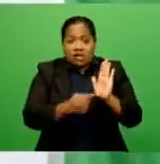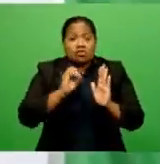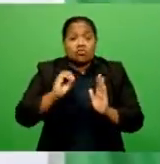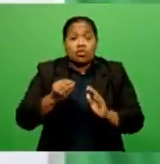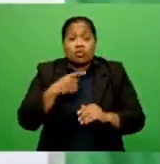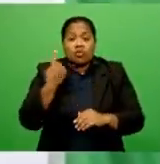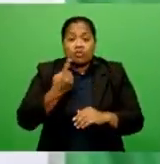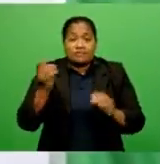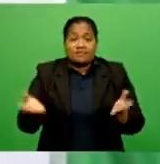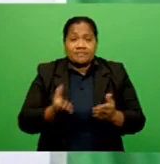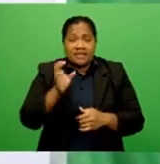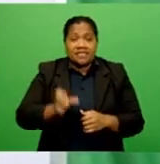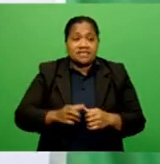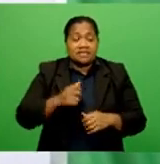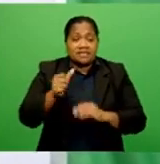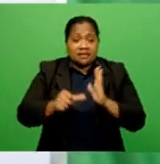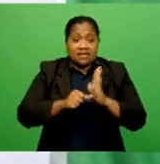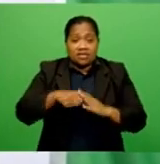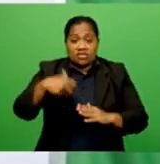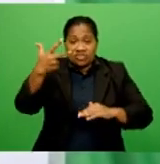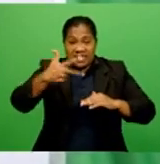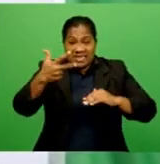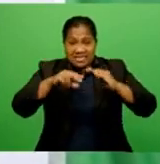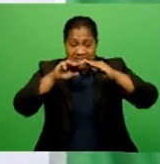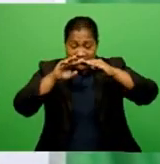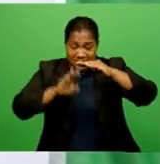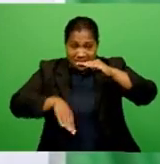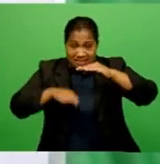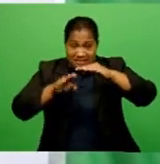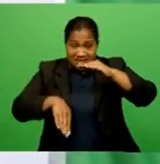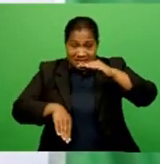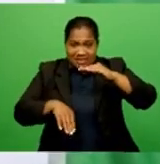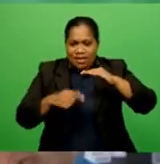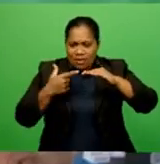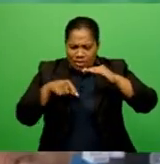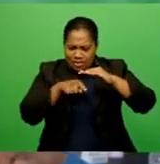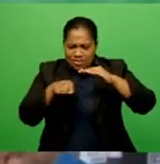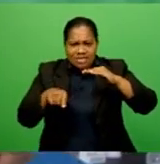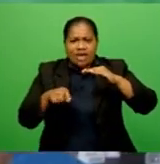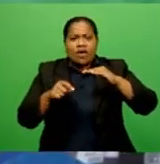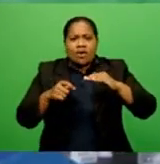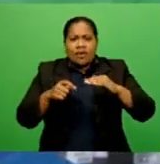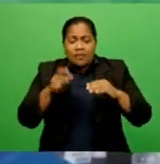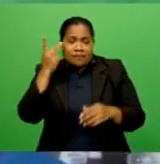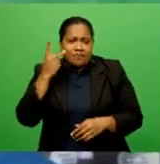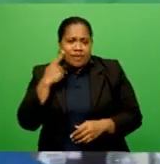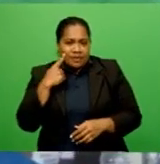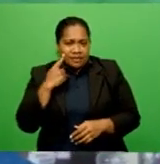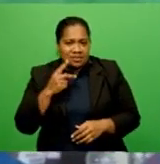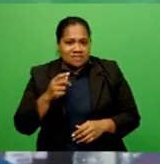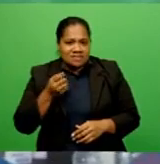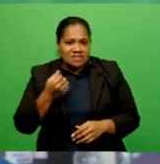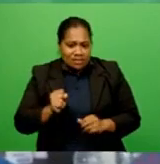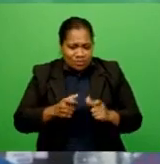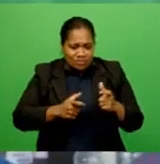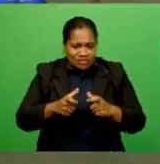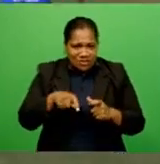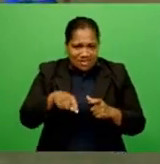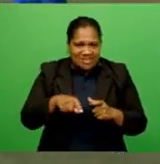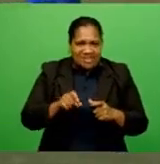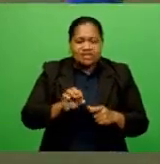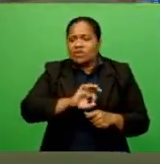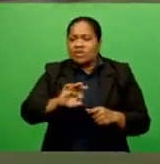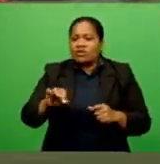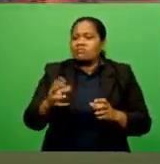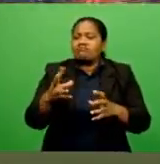below, they are minor players, they are in direct control of their parents or guardians. They are not exploited by district.